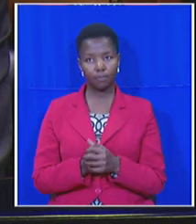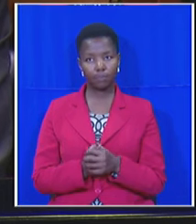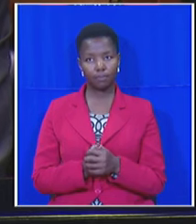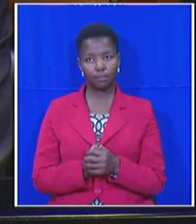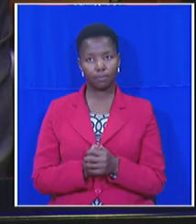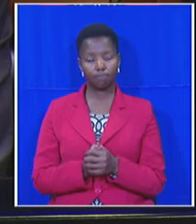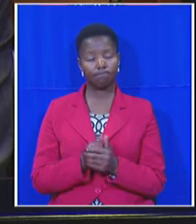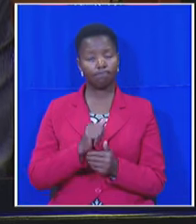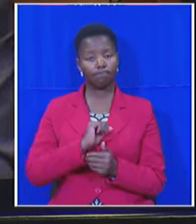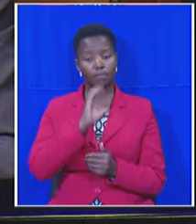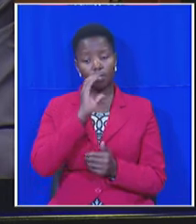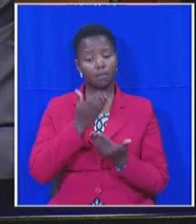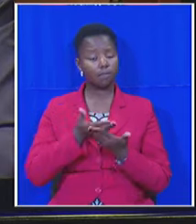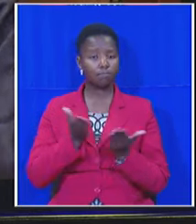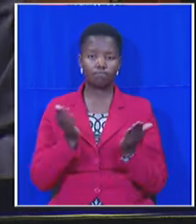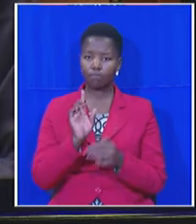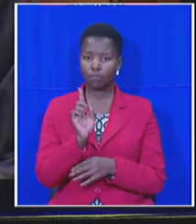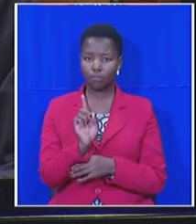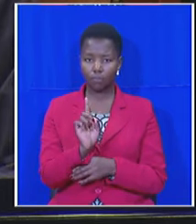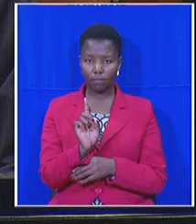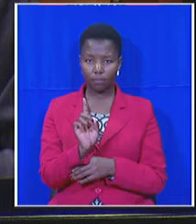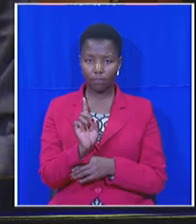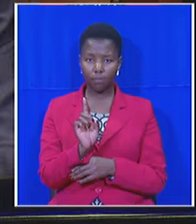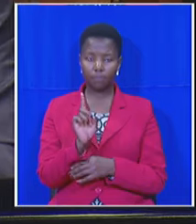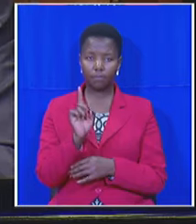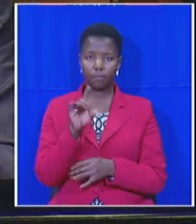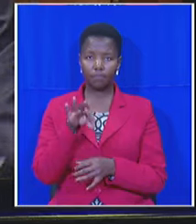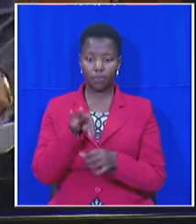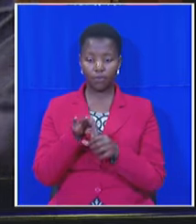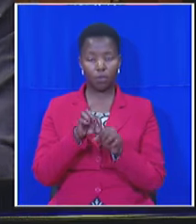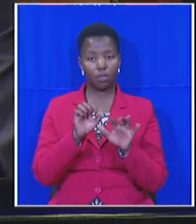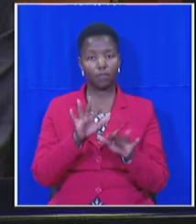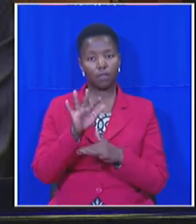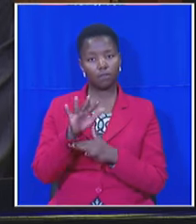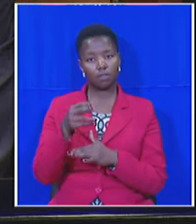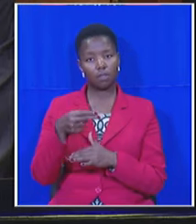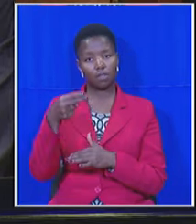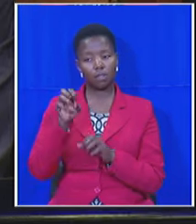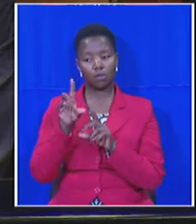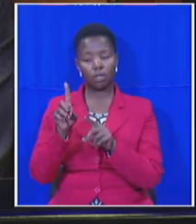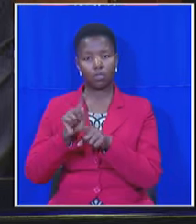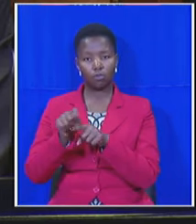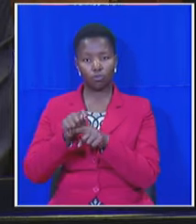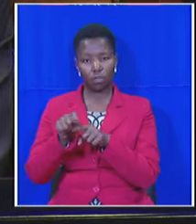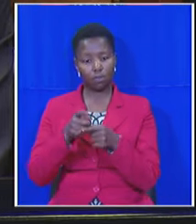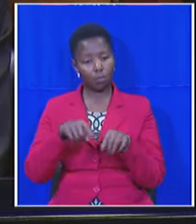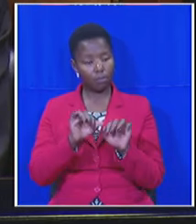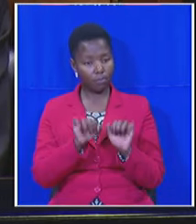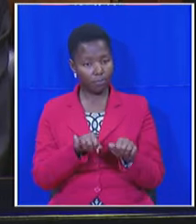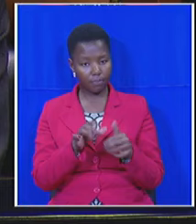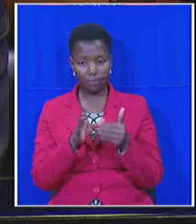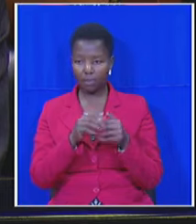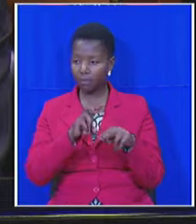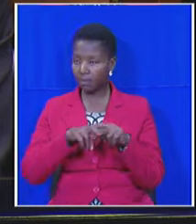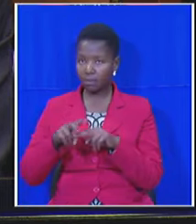The question before the House is that vote number 15, higher education and training, be agreed to. Are all members in the